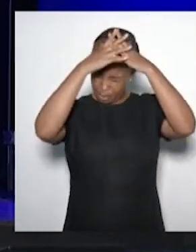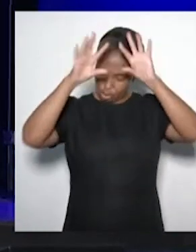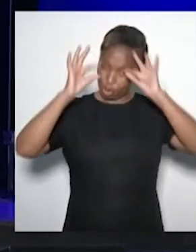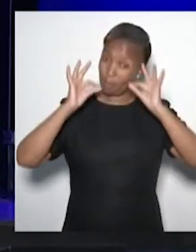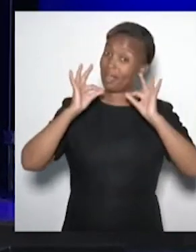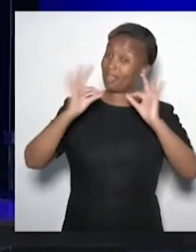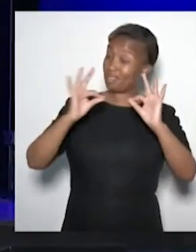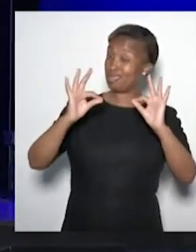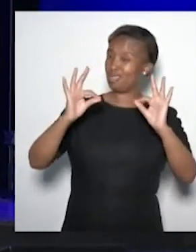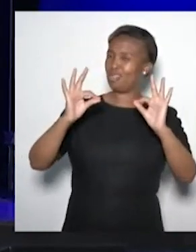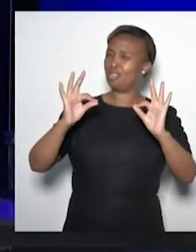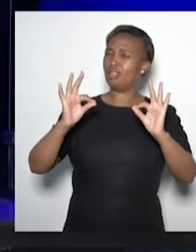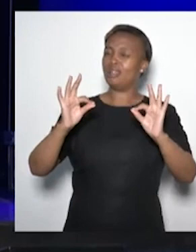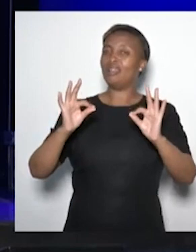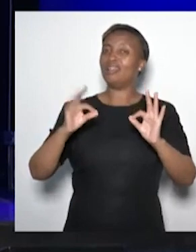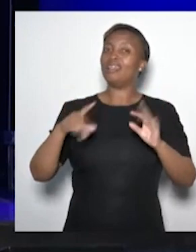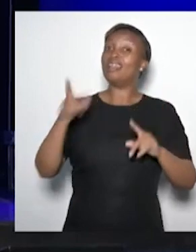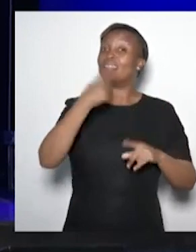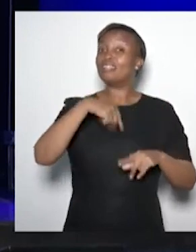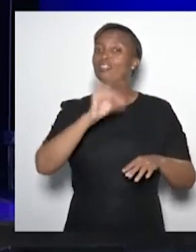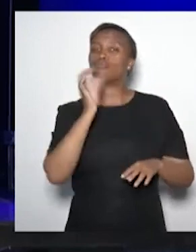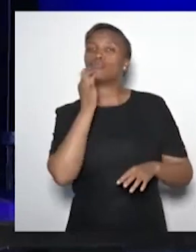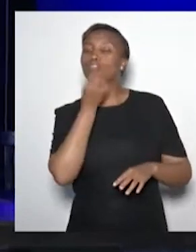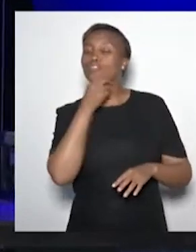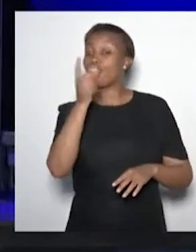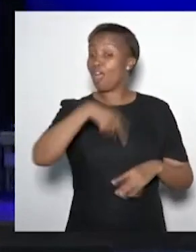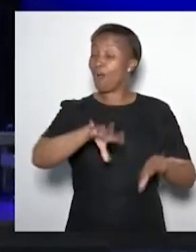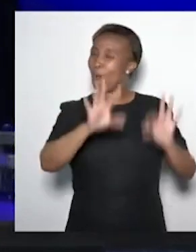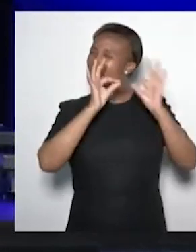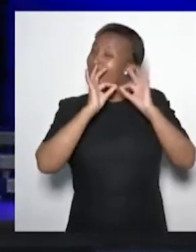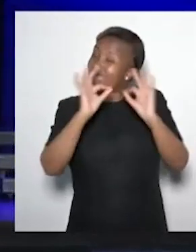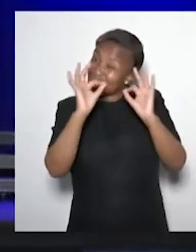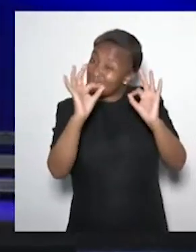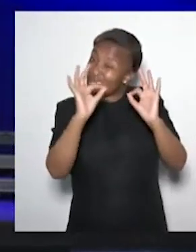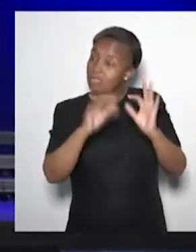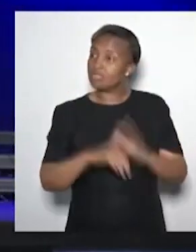Let us all say, Our Excellency.